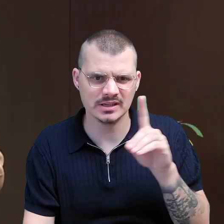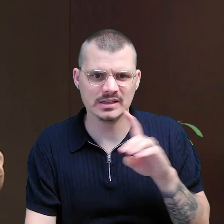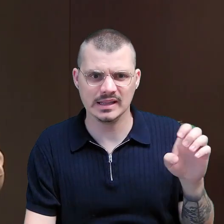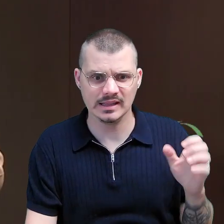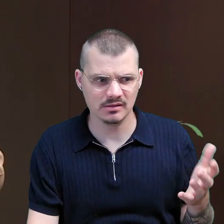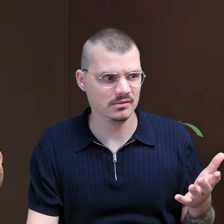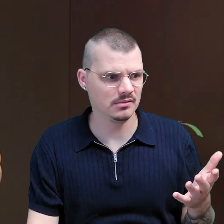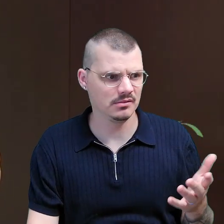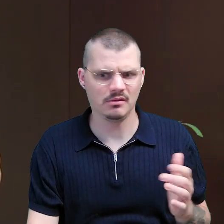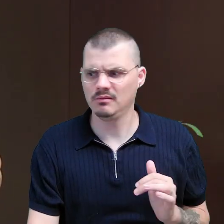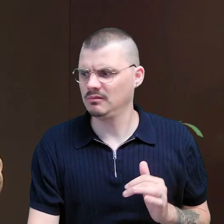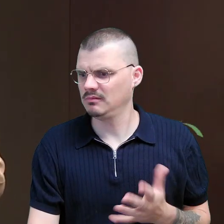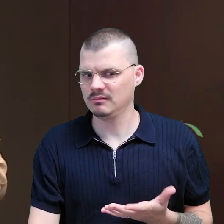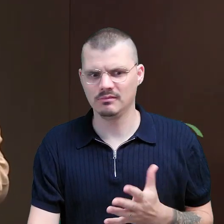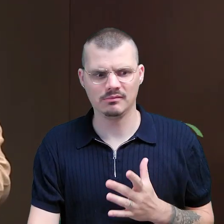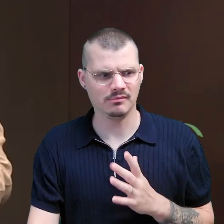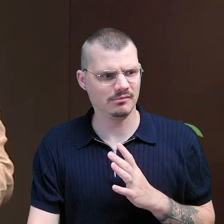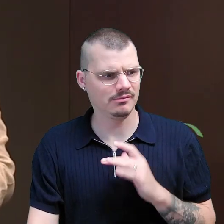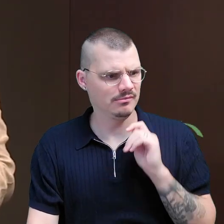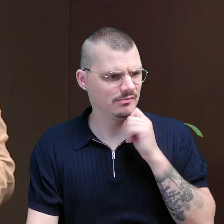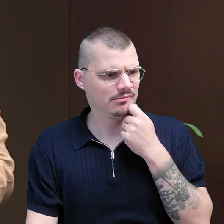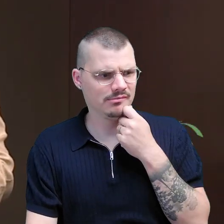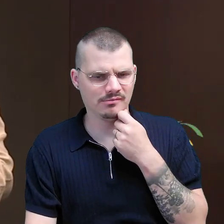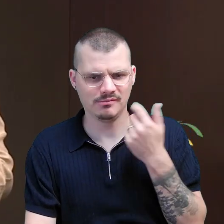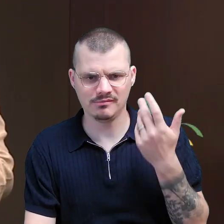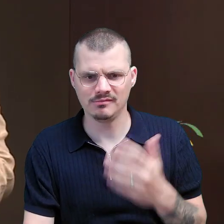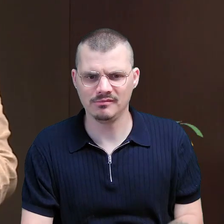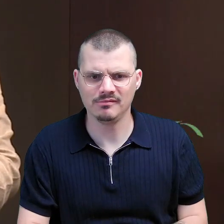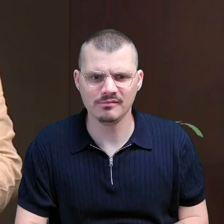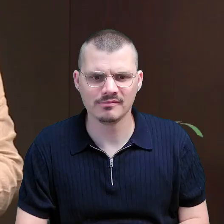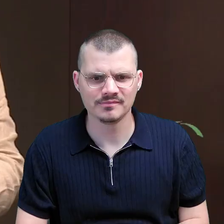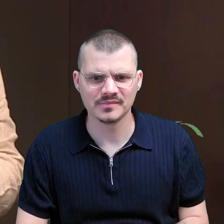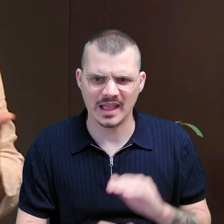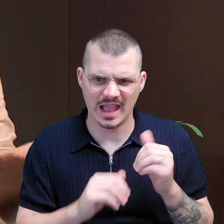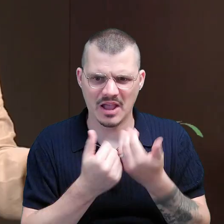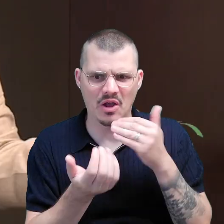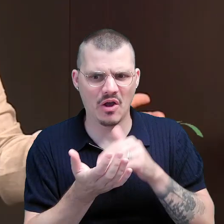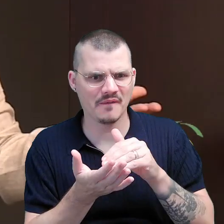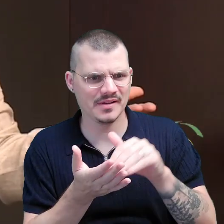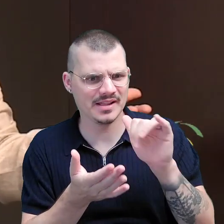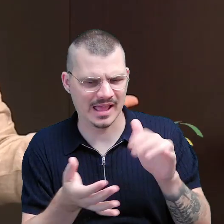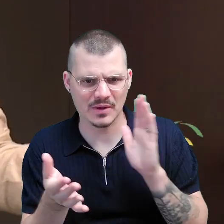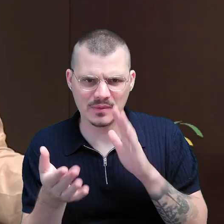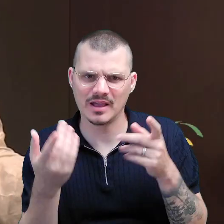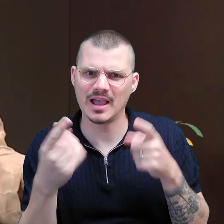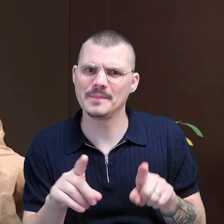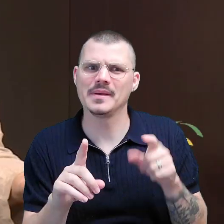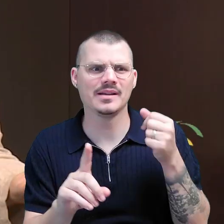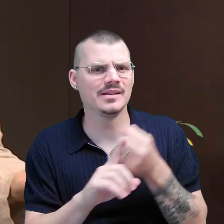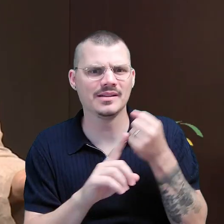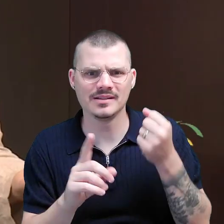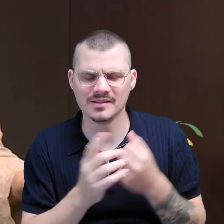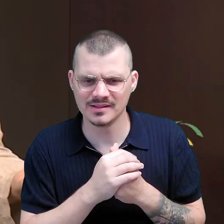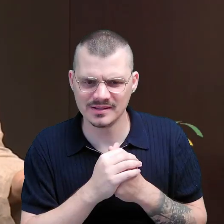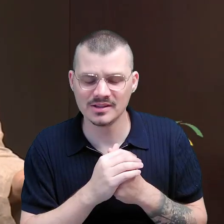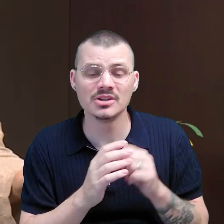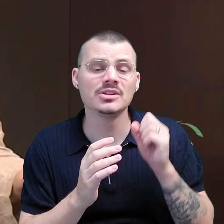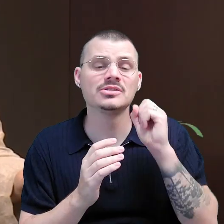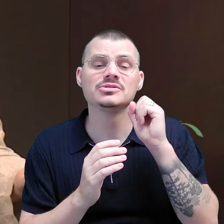And Dee's like, cool. how often does that happen, right?